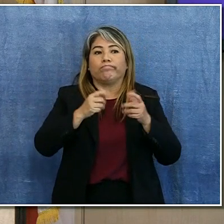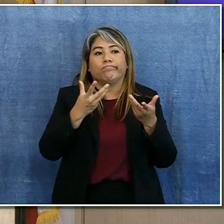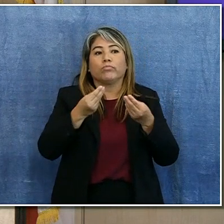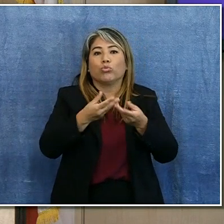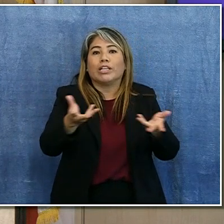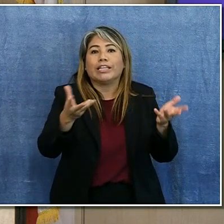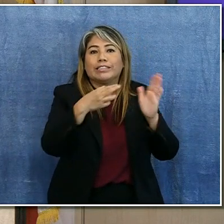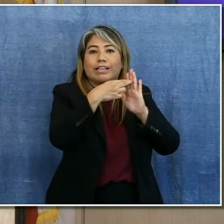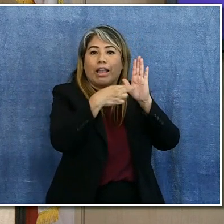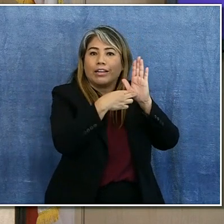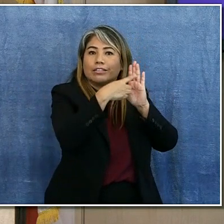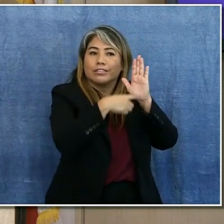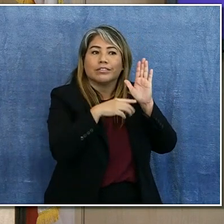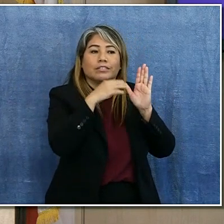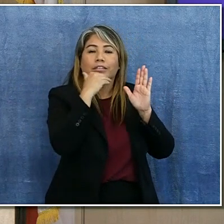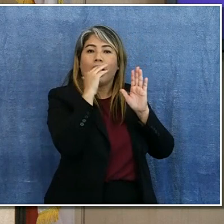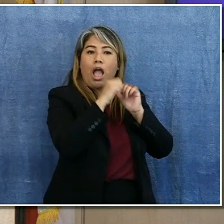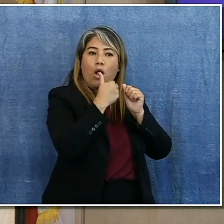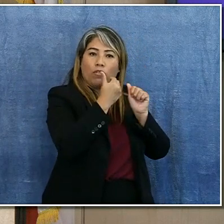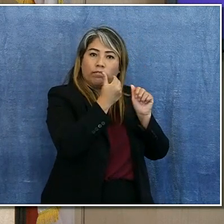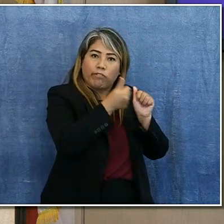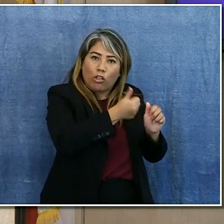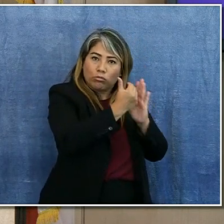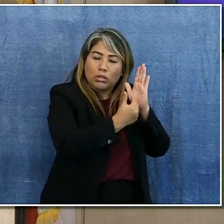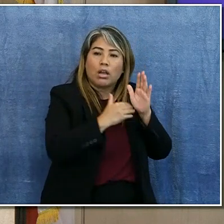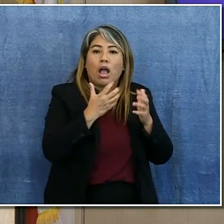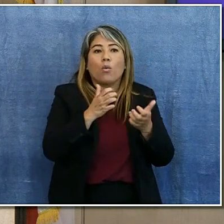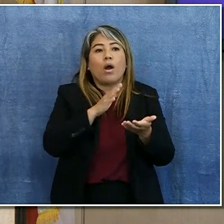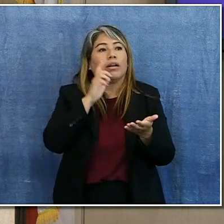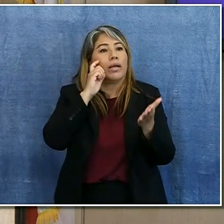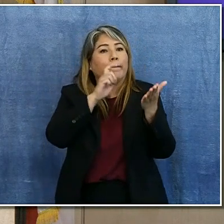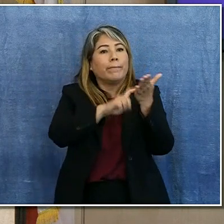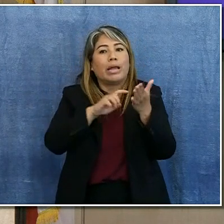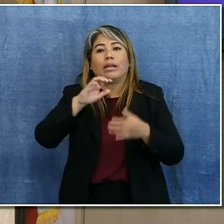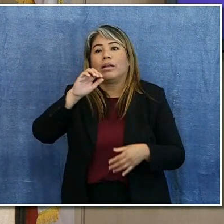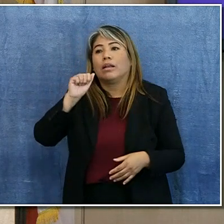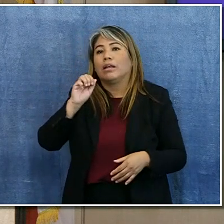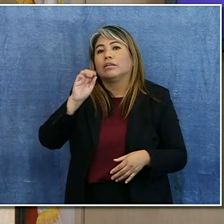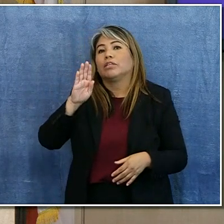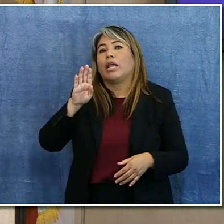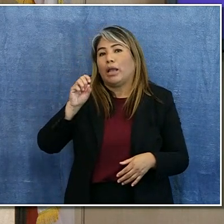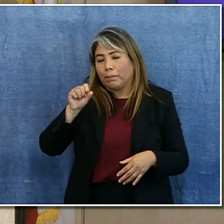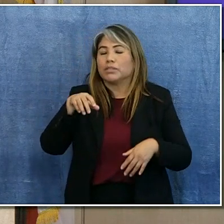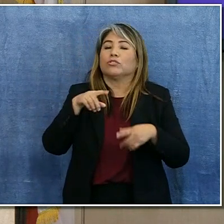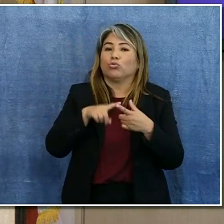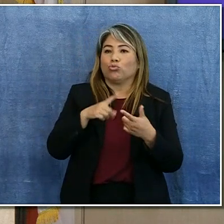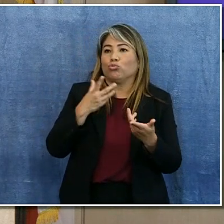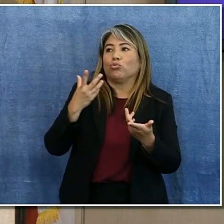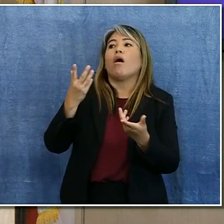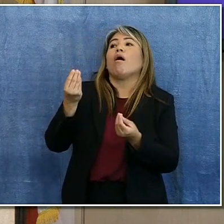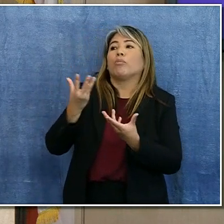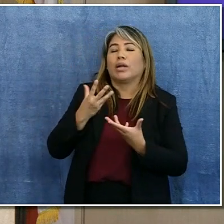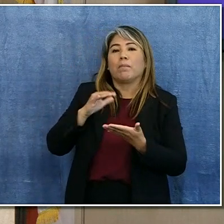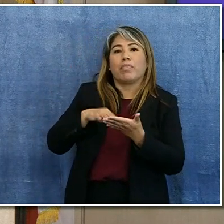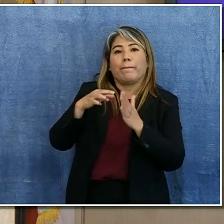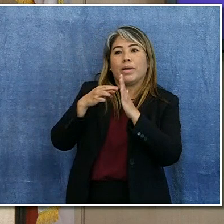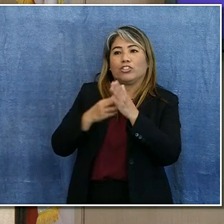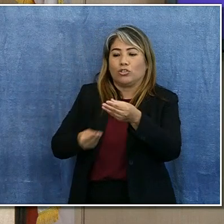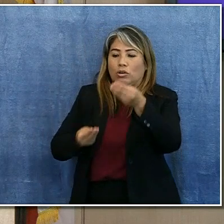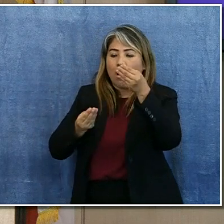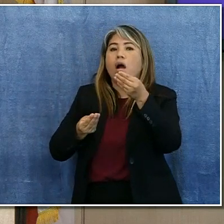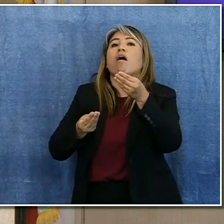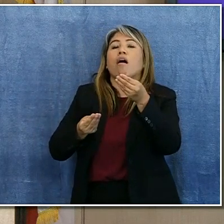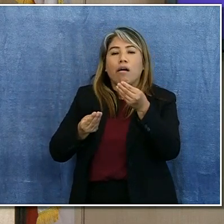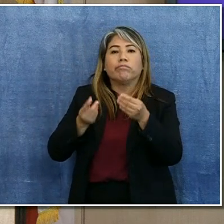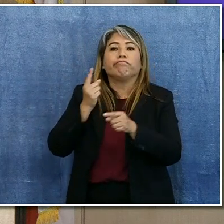process to apply and scheduling in the coming days. And I want to commend Supervisor Diane Jacob for bringing that measure forward as we look to find more creative ways